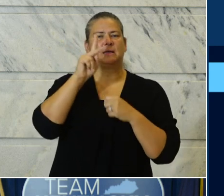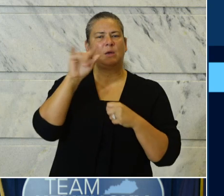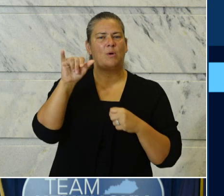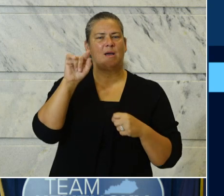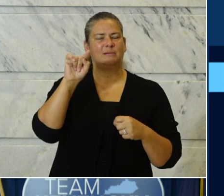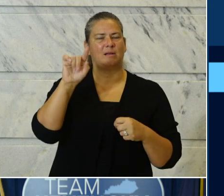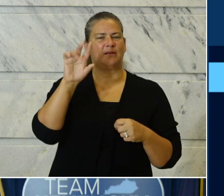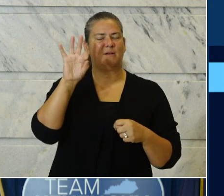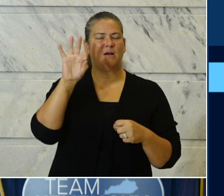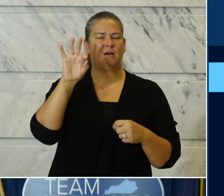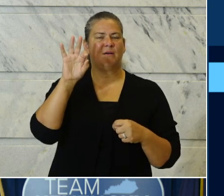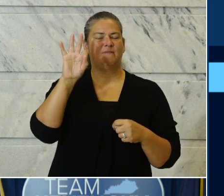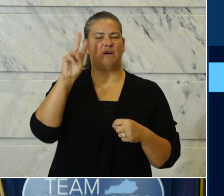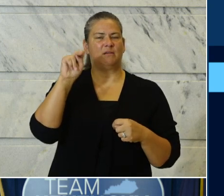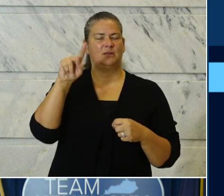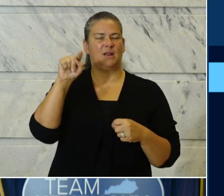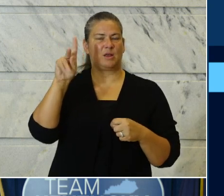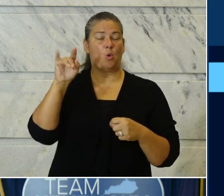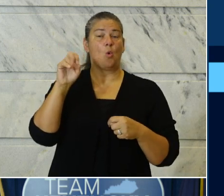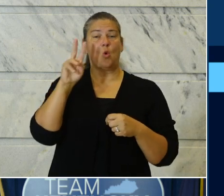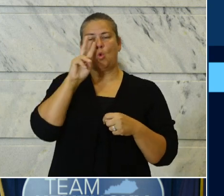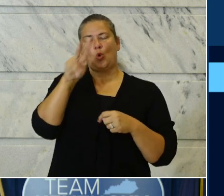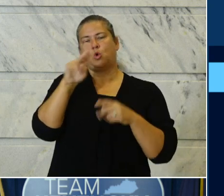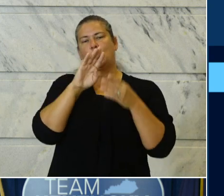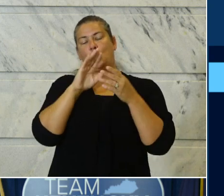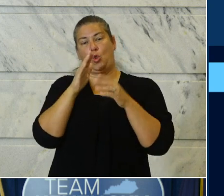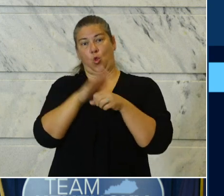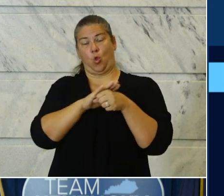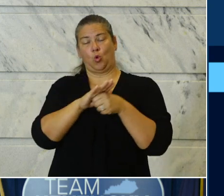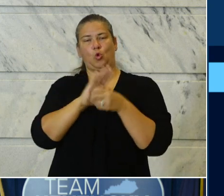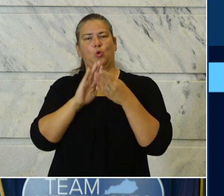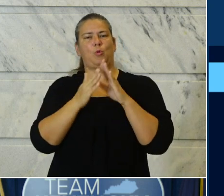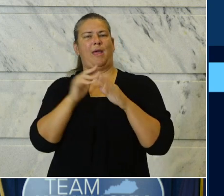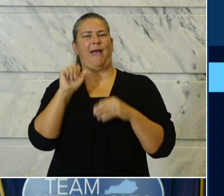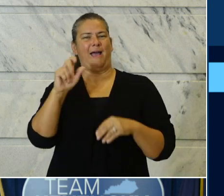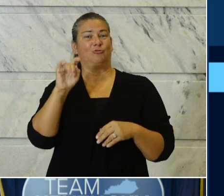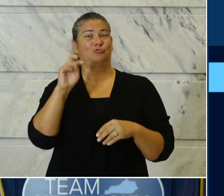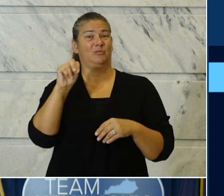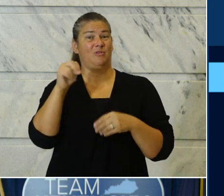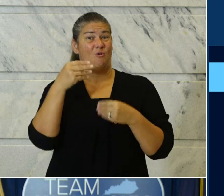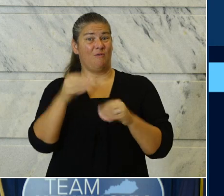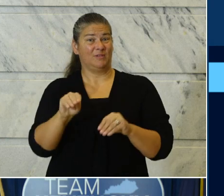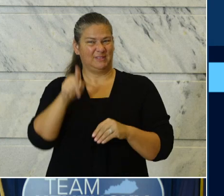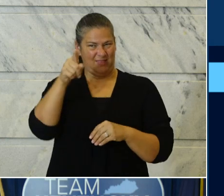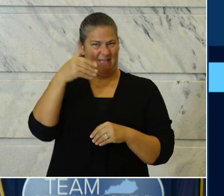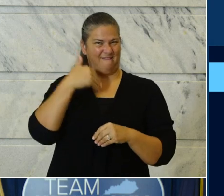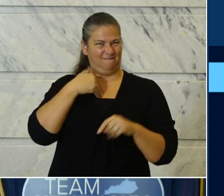teamkyfund.ky.gov, or they can go to their local community action office, and there is one in every county across Kentucky.